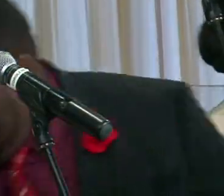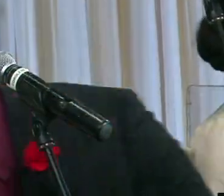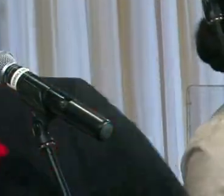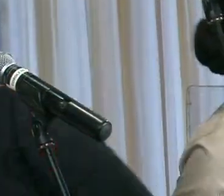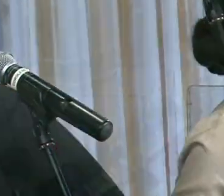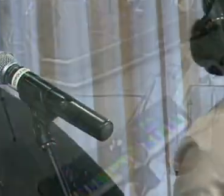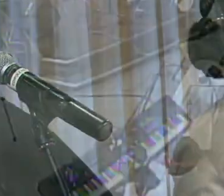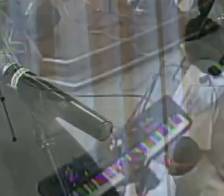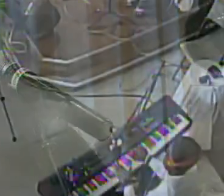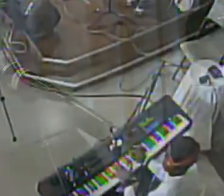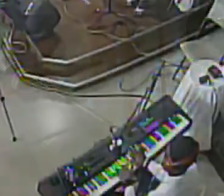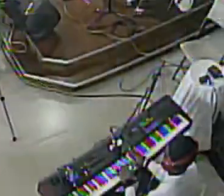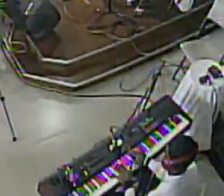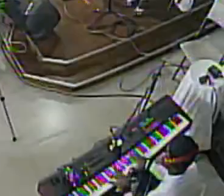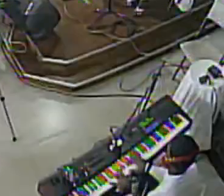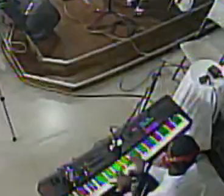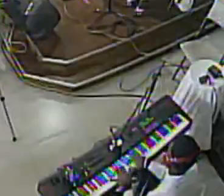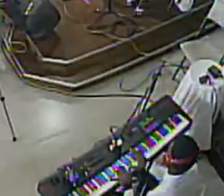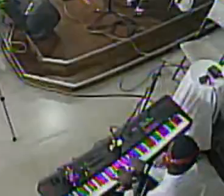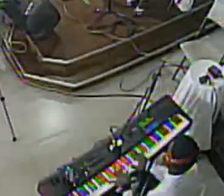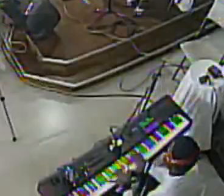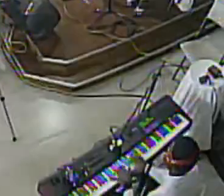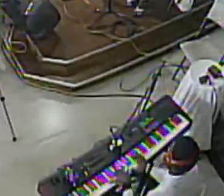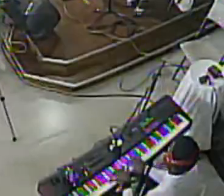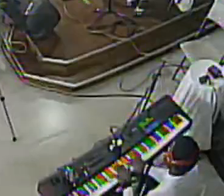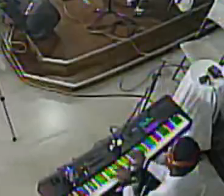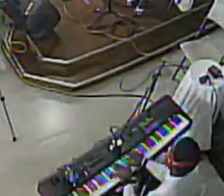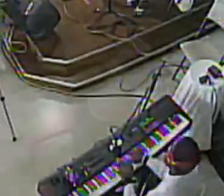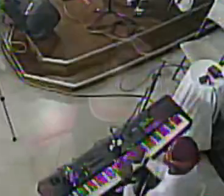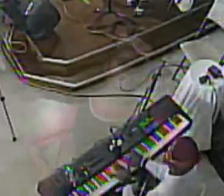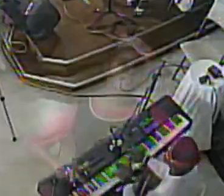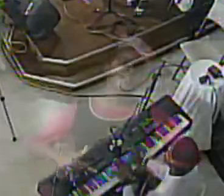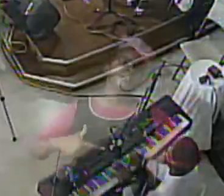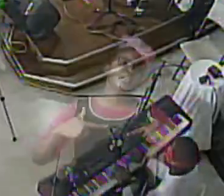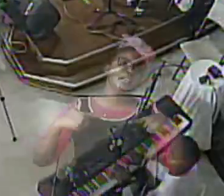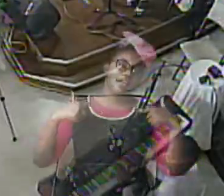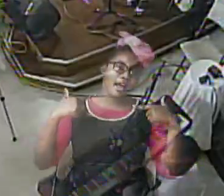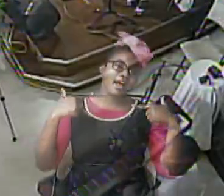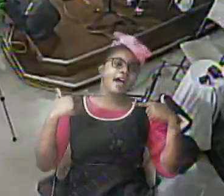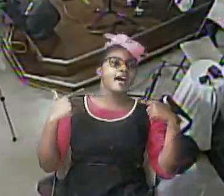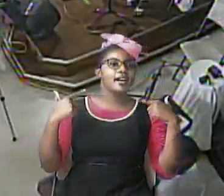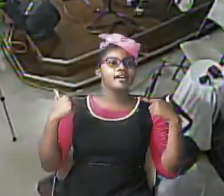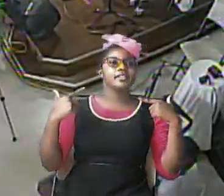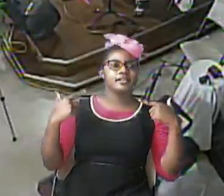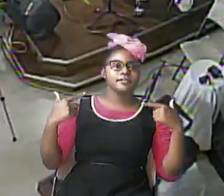me alive. Jesus is keeping me